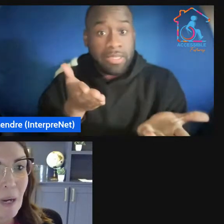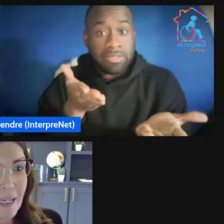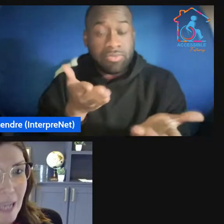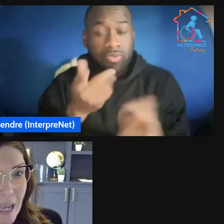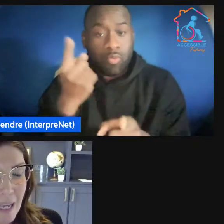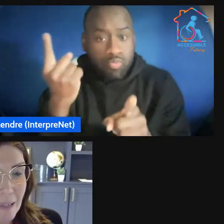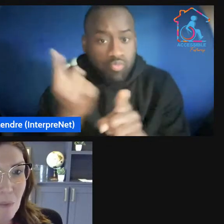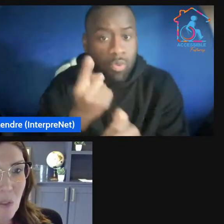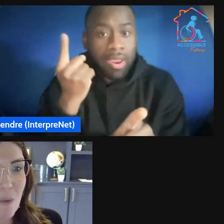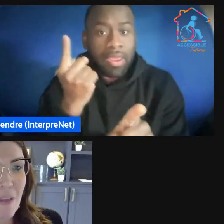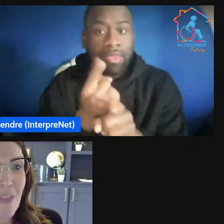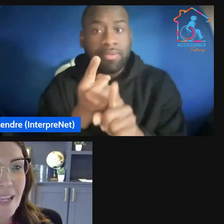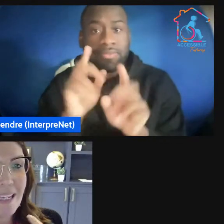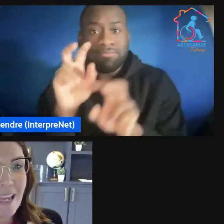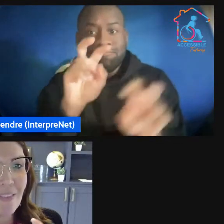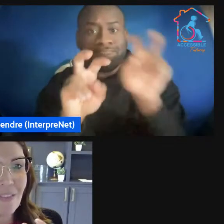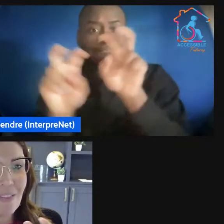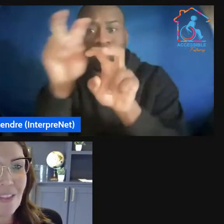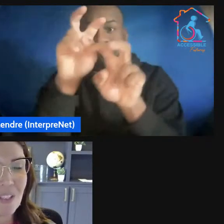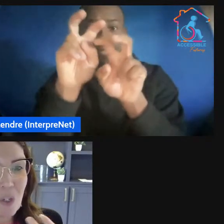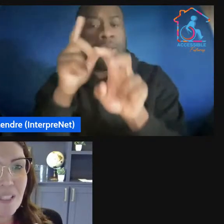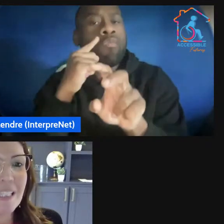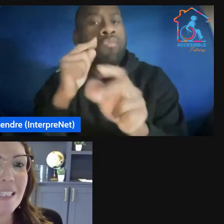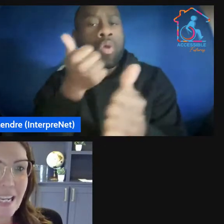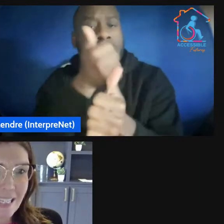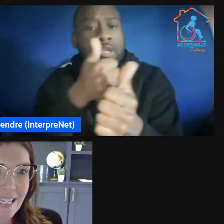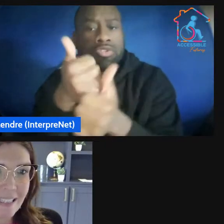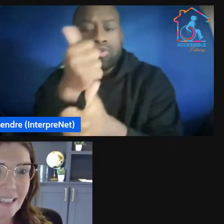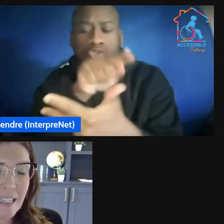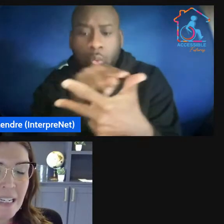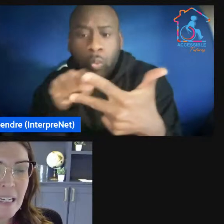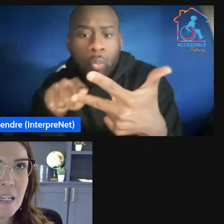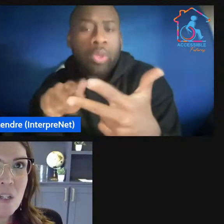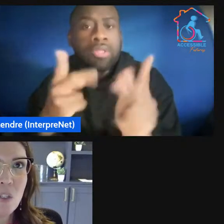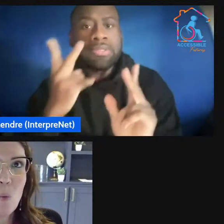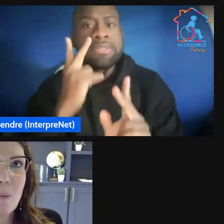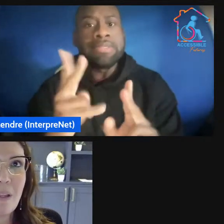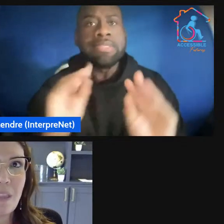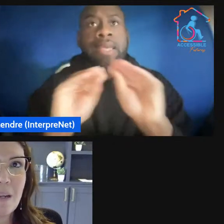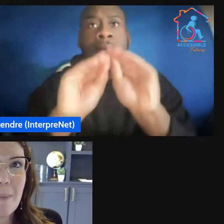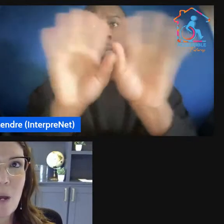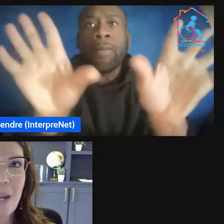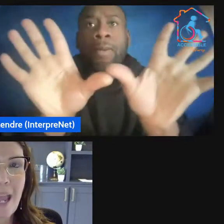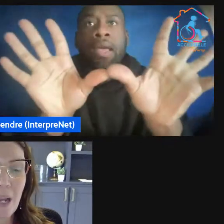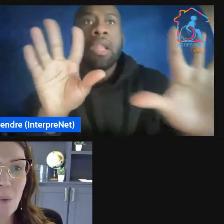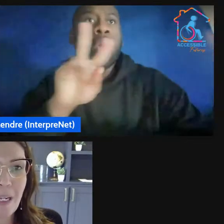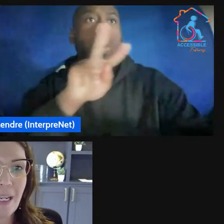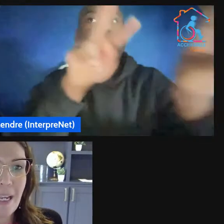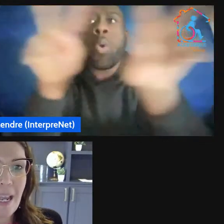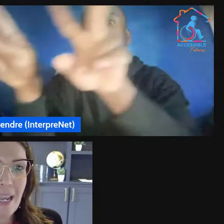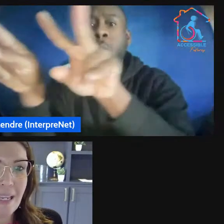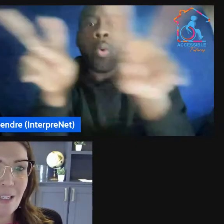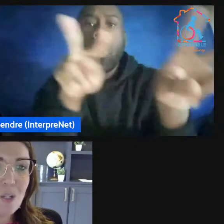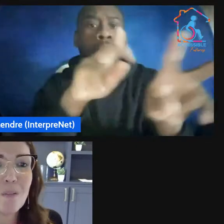at the right time so that they can get the services they need. So when we think about